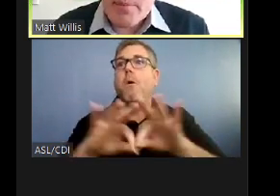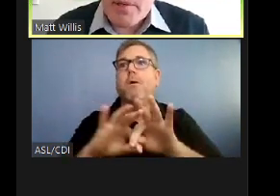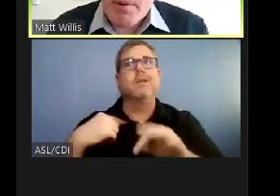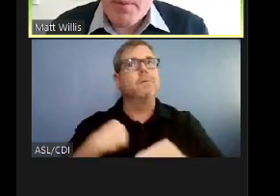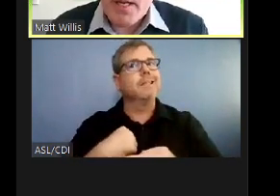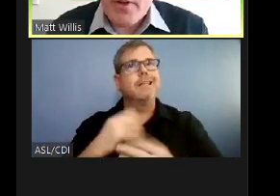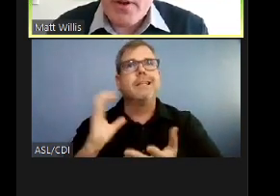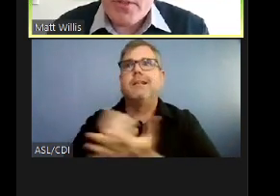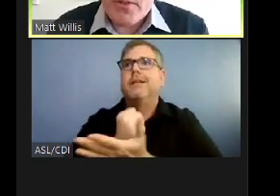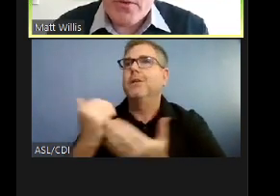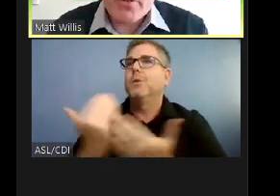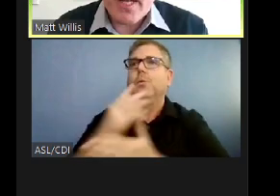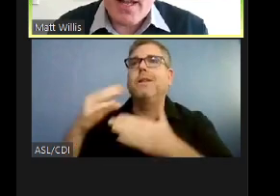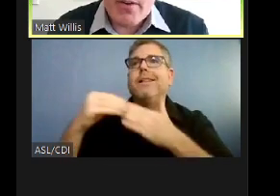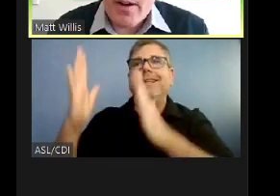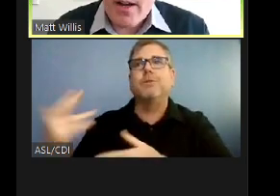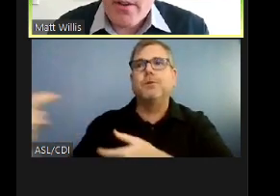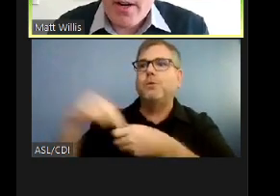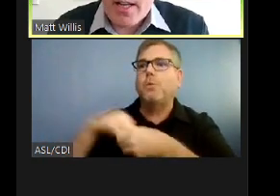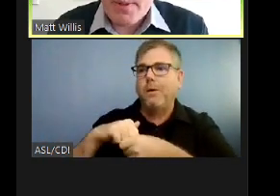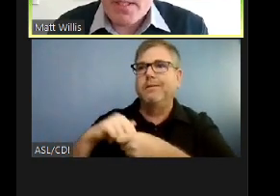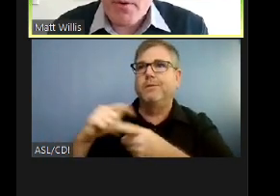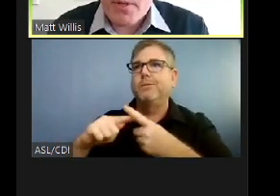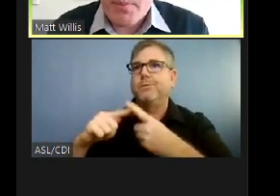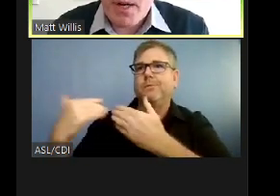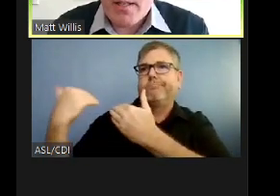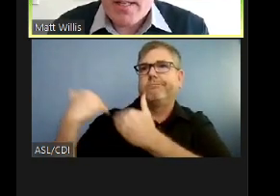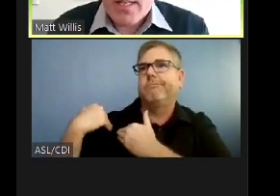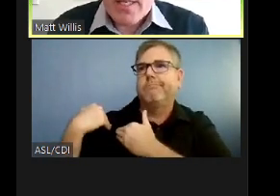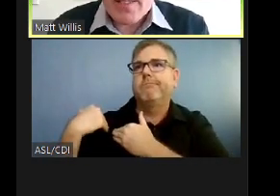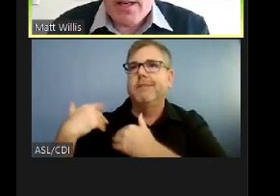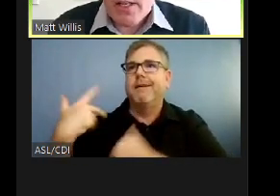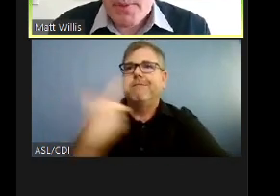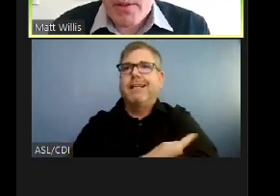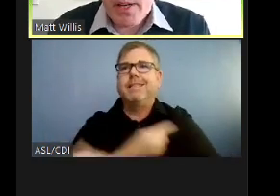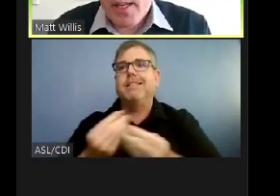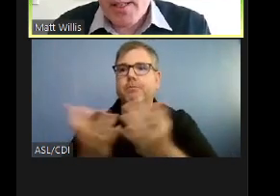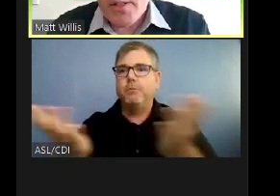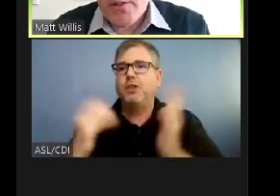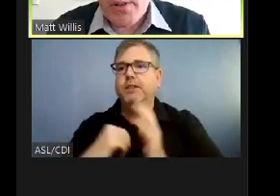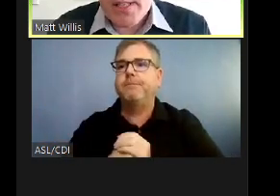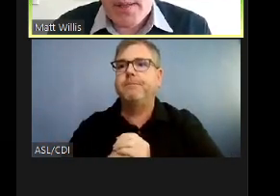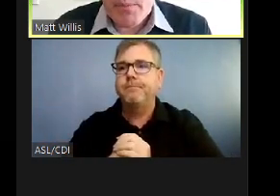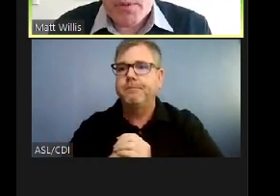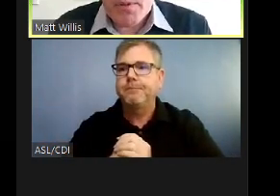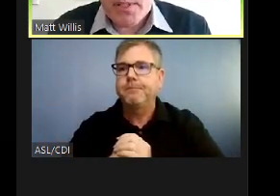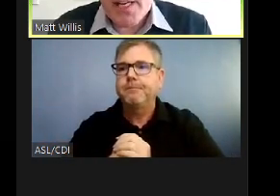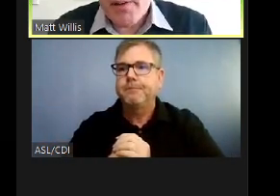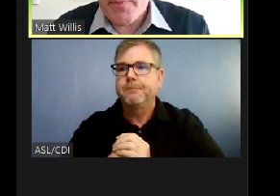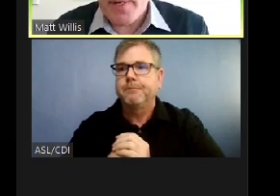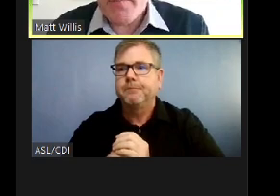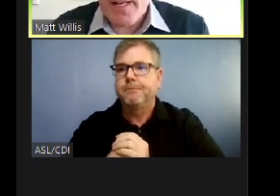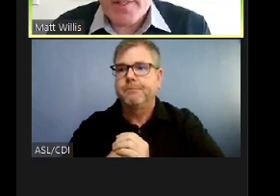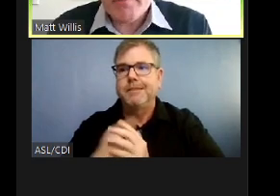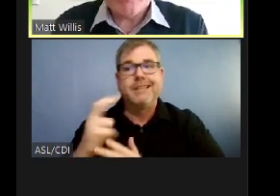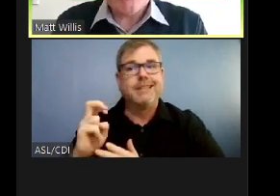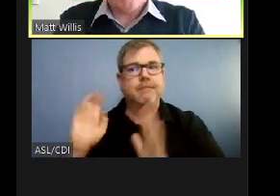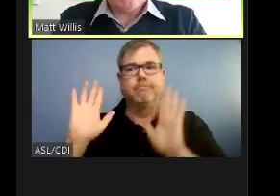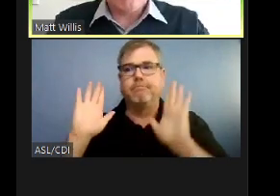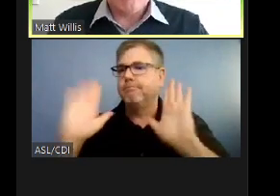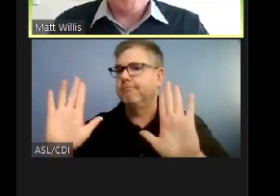other deputy public health officers who are doing other aspects of our response. And Tyler has been a great addition to our team, and we'll take it from here.